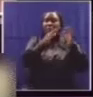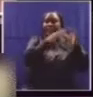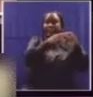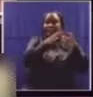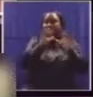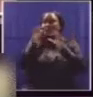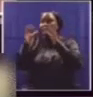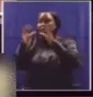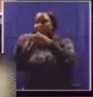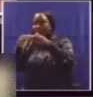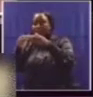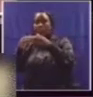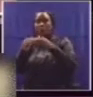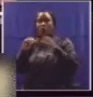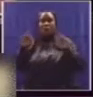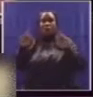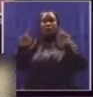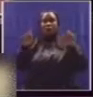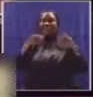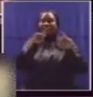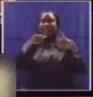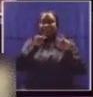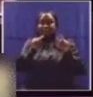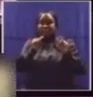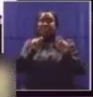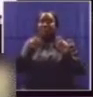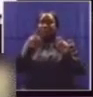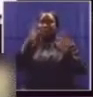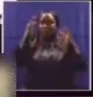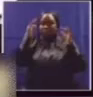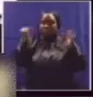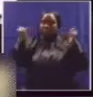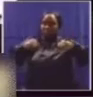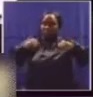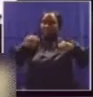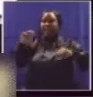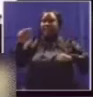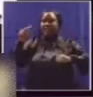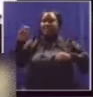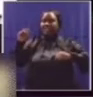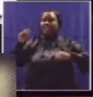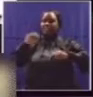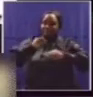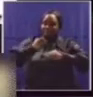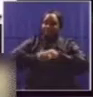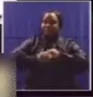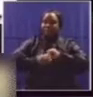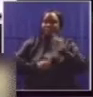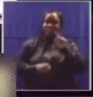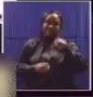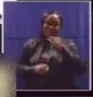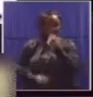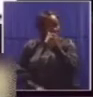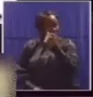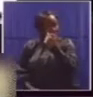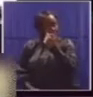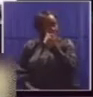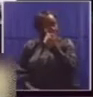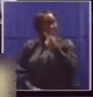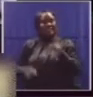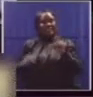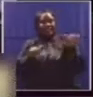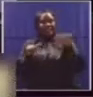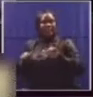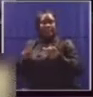Party, all of them understand one thing, that the NHS is the jewel of the country and must be protected. So we are